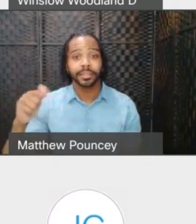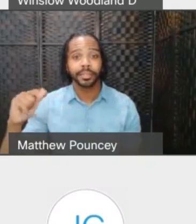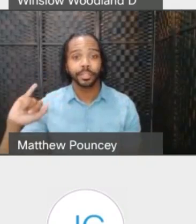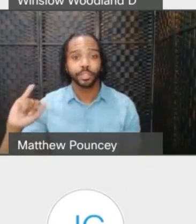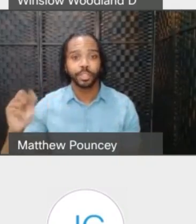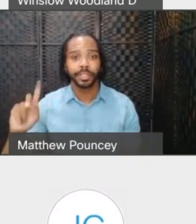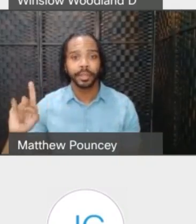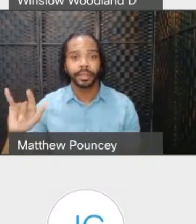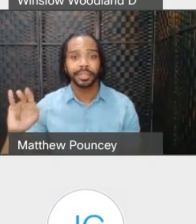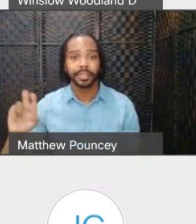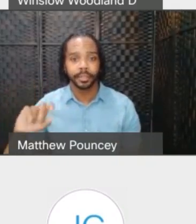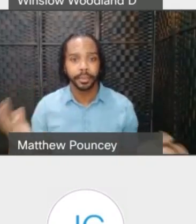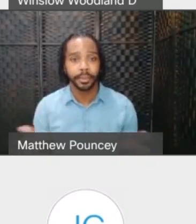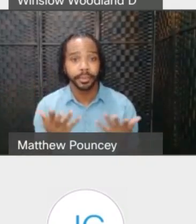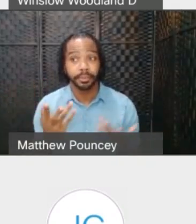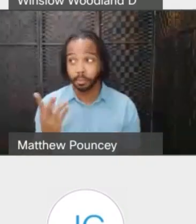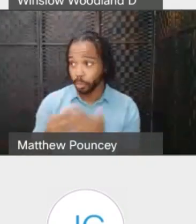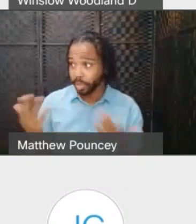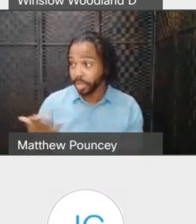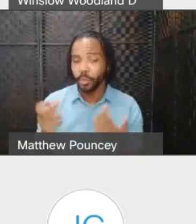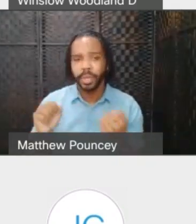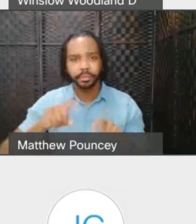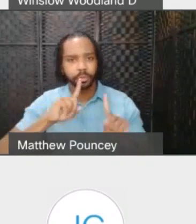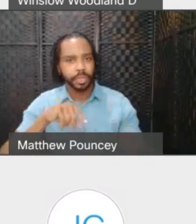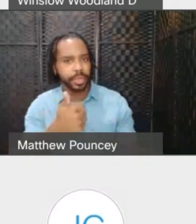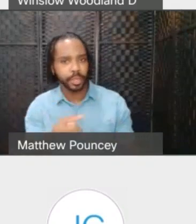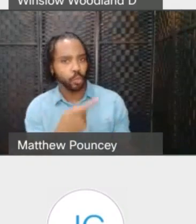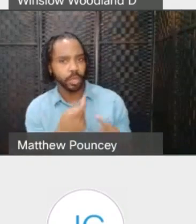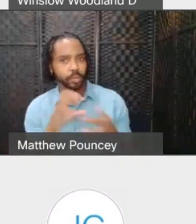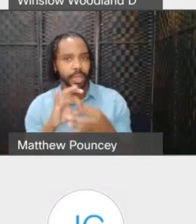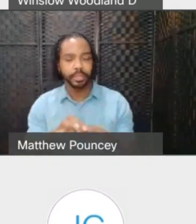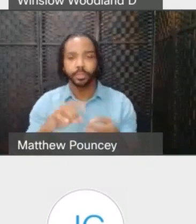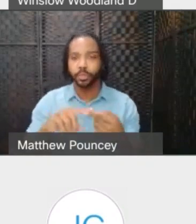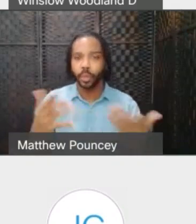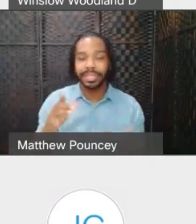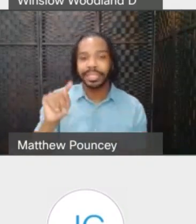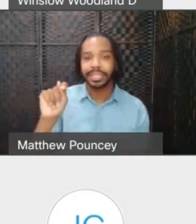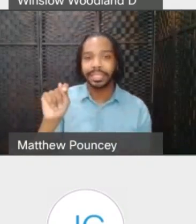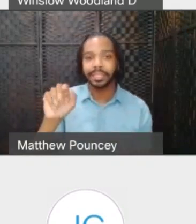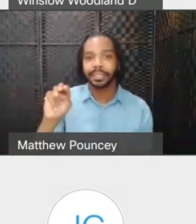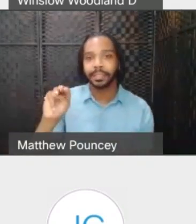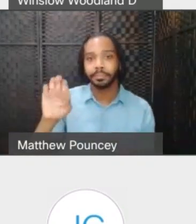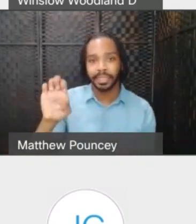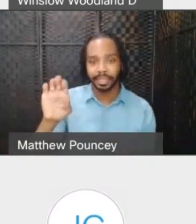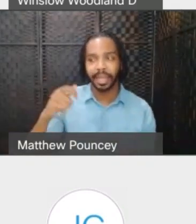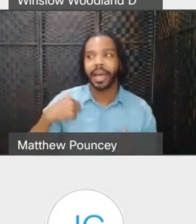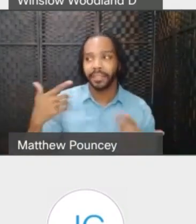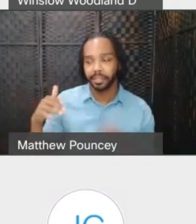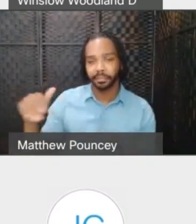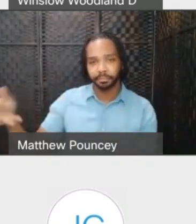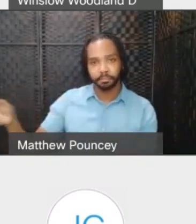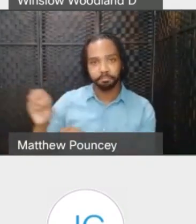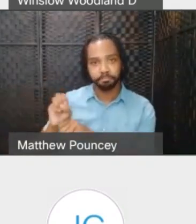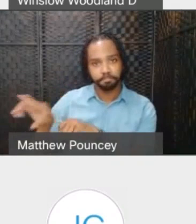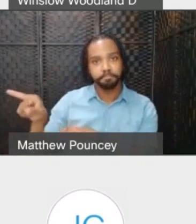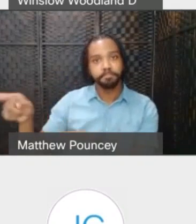address any questions that you may have as it pertains to TMEs. I did send her the invite, so